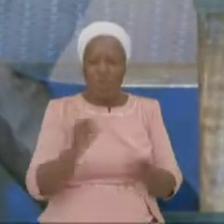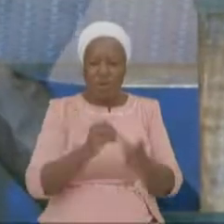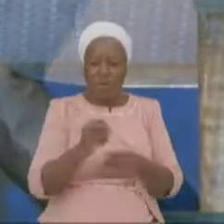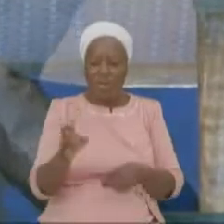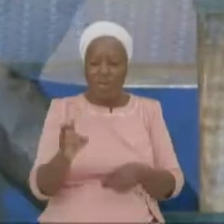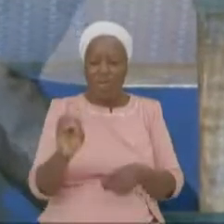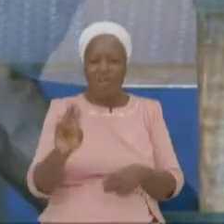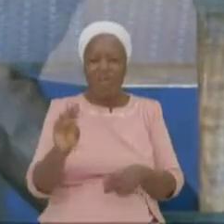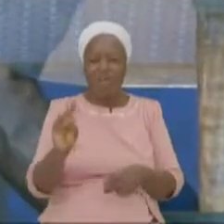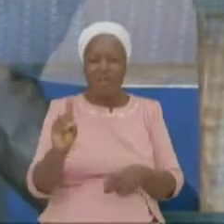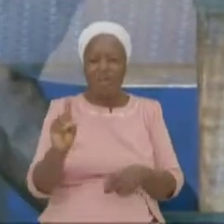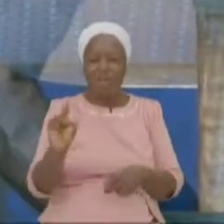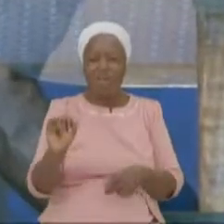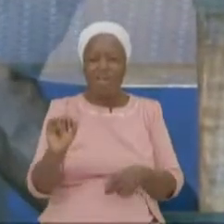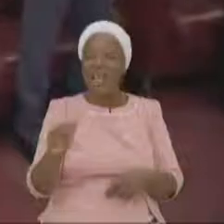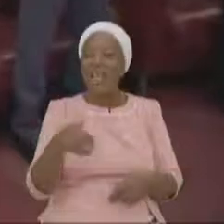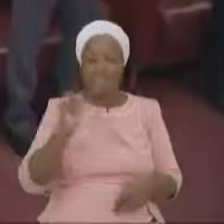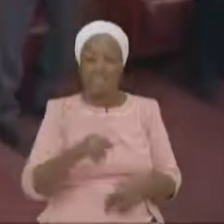short.